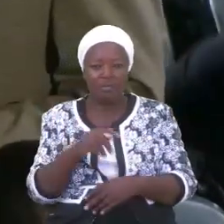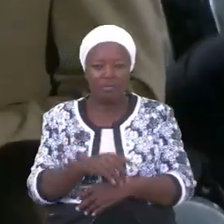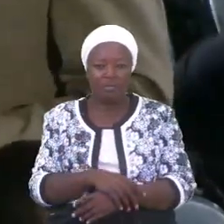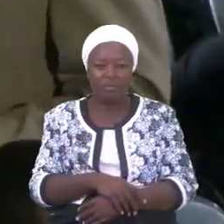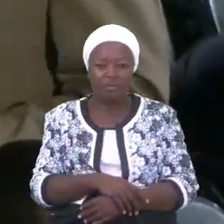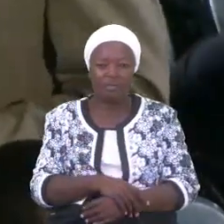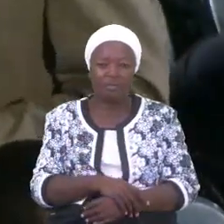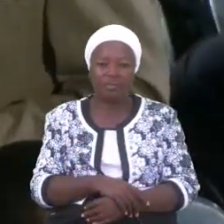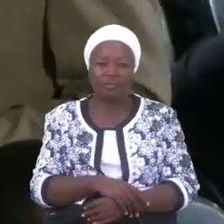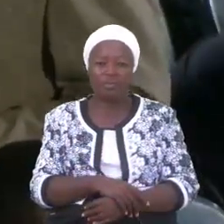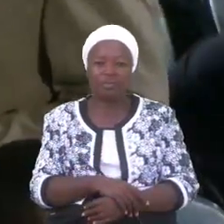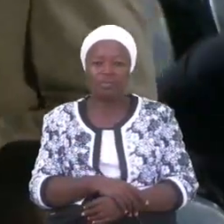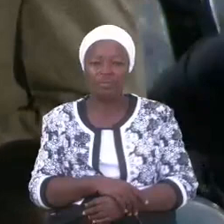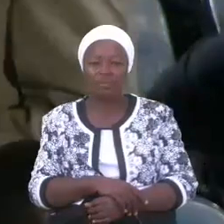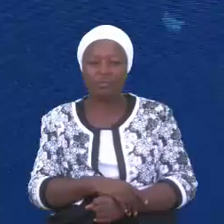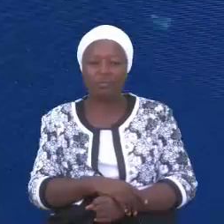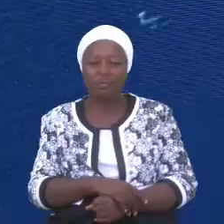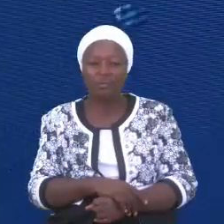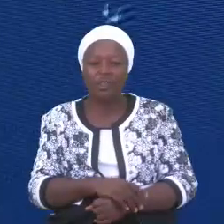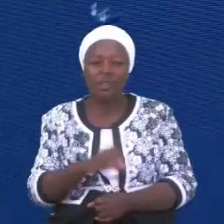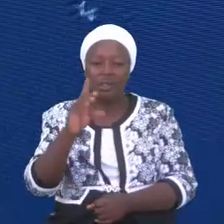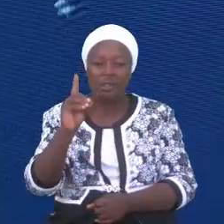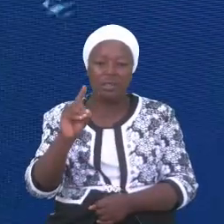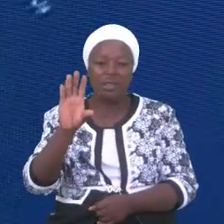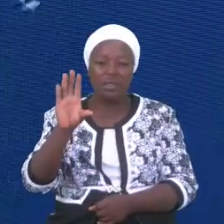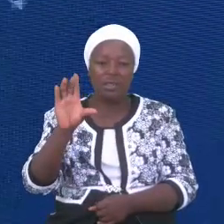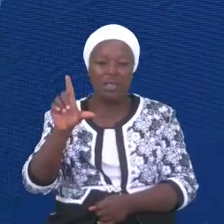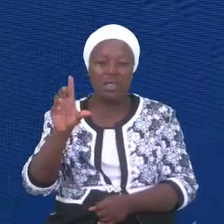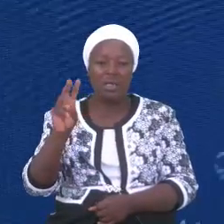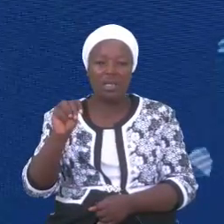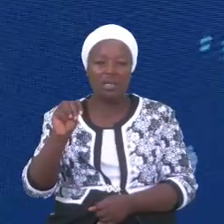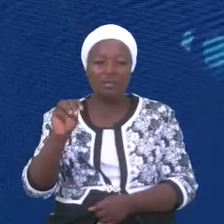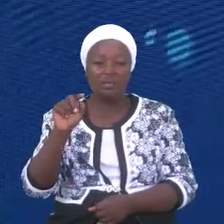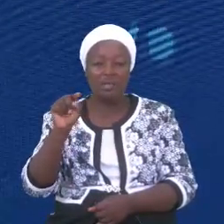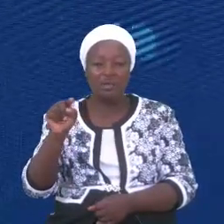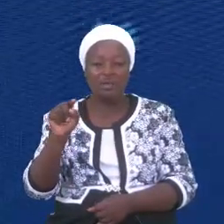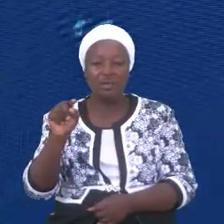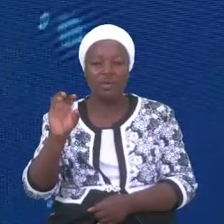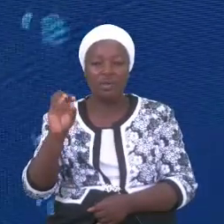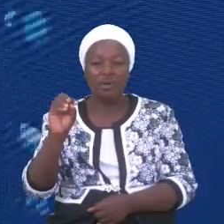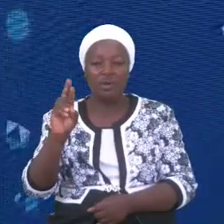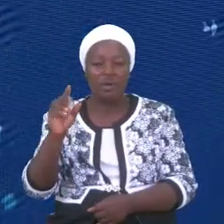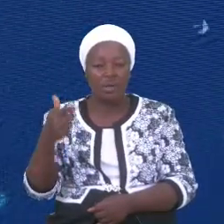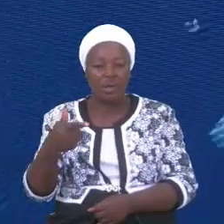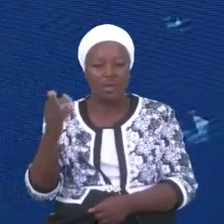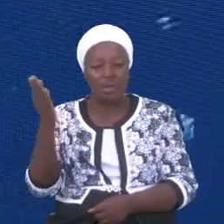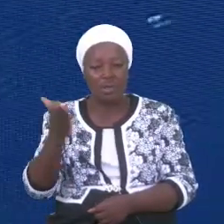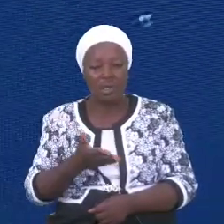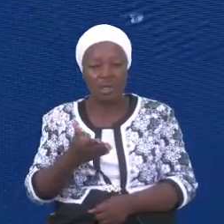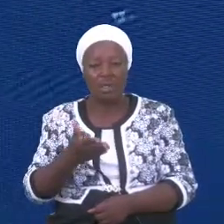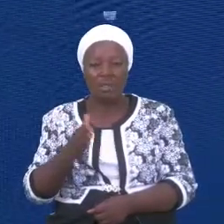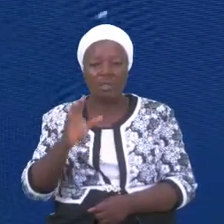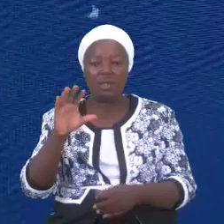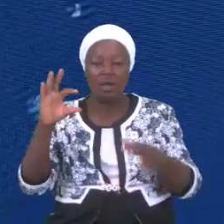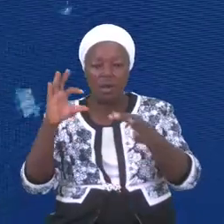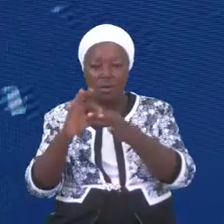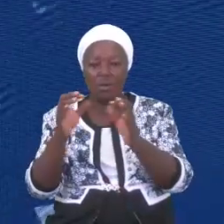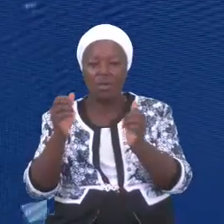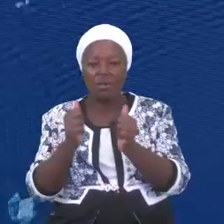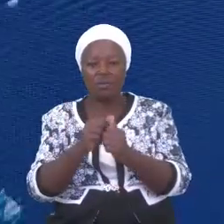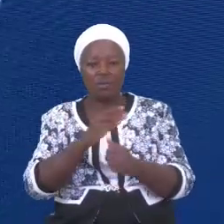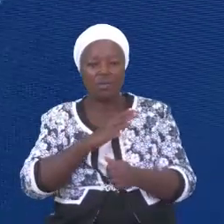dclmhub.com/connect with Christ. and fill the form